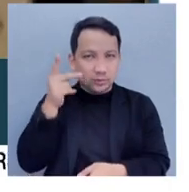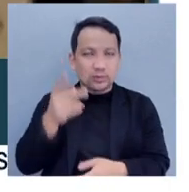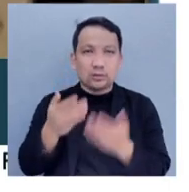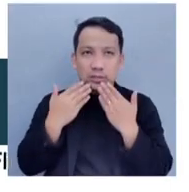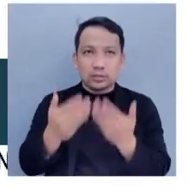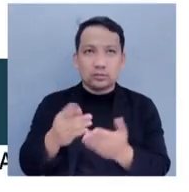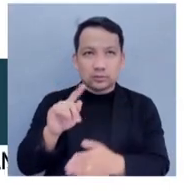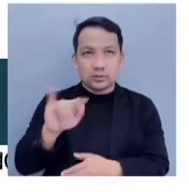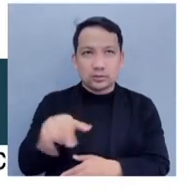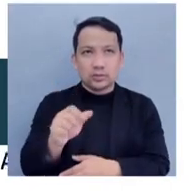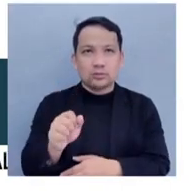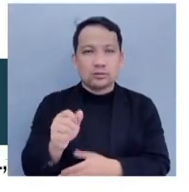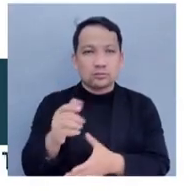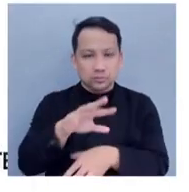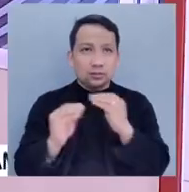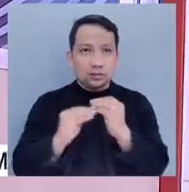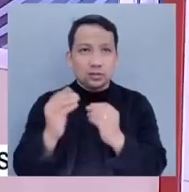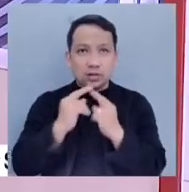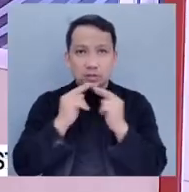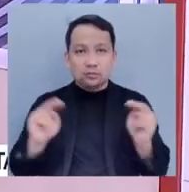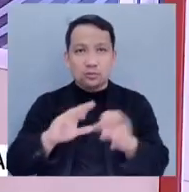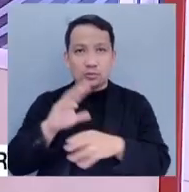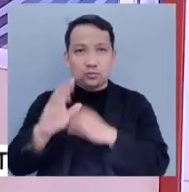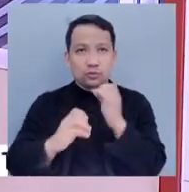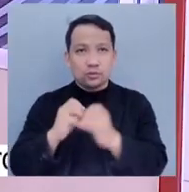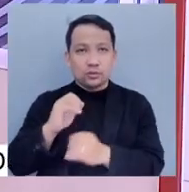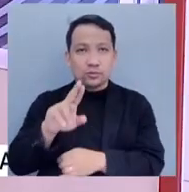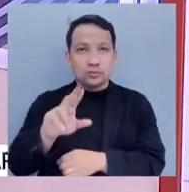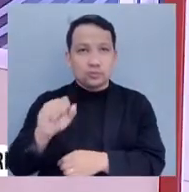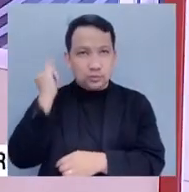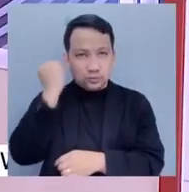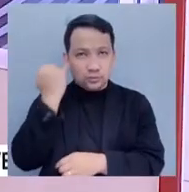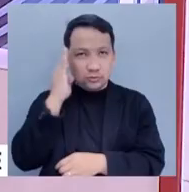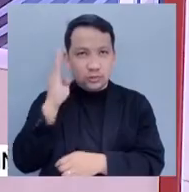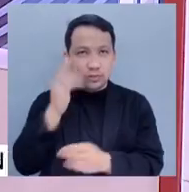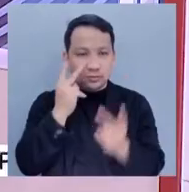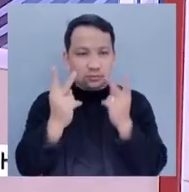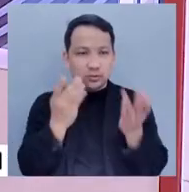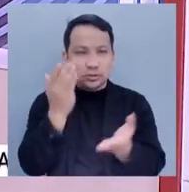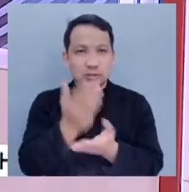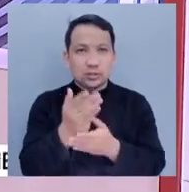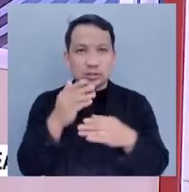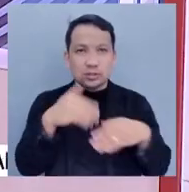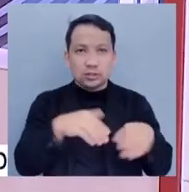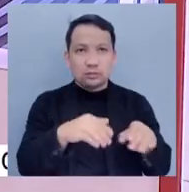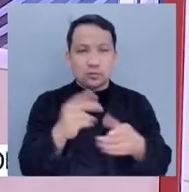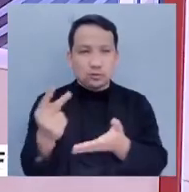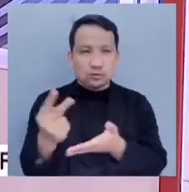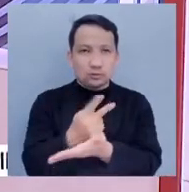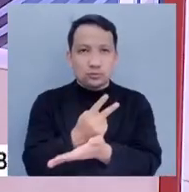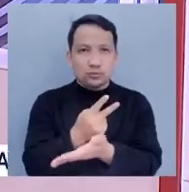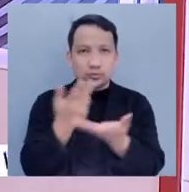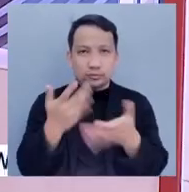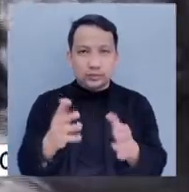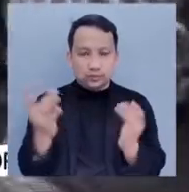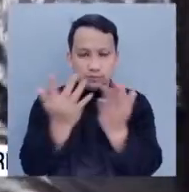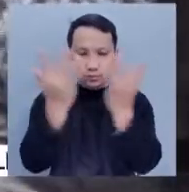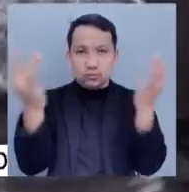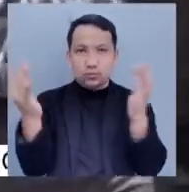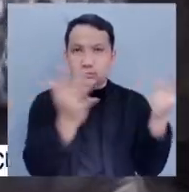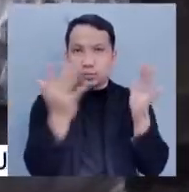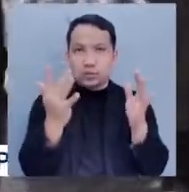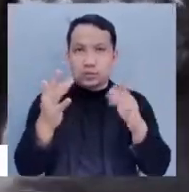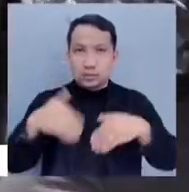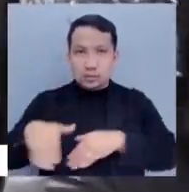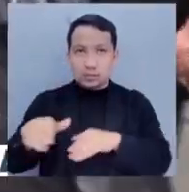TJ Manotok, there joining us live. U.S. President Joe Biden visits Maui nearly 2 weeks after wildfires swept through the Hawaiian